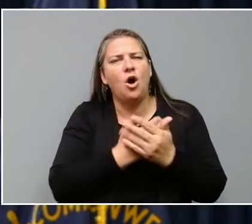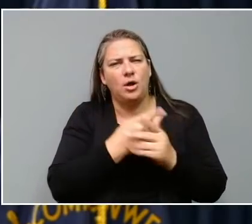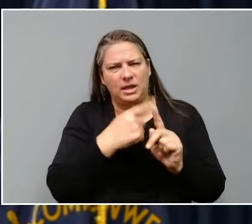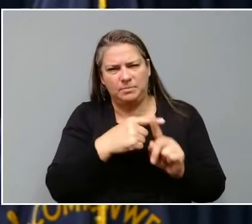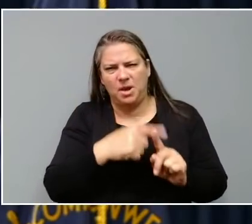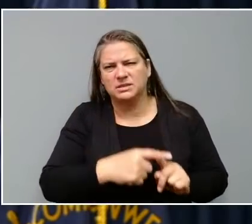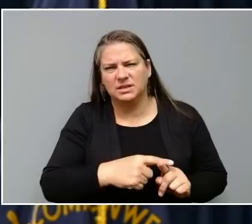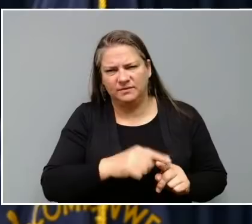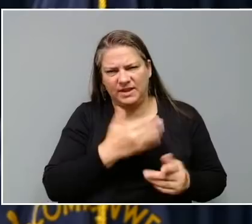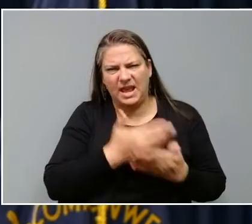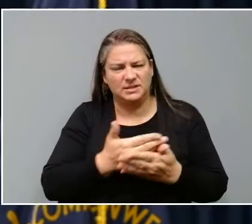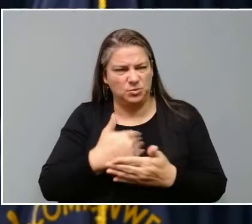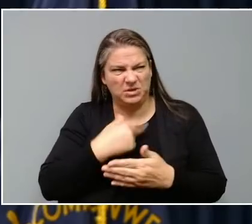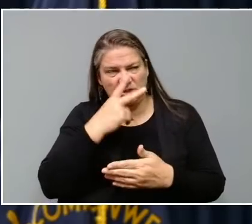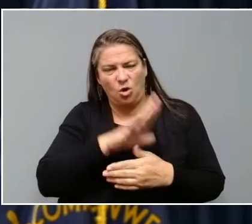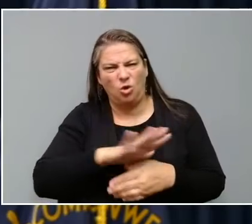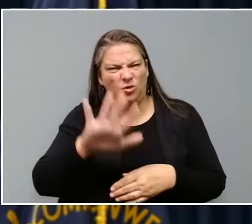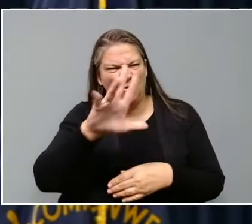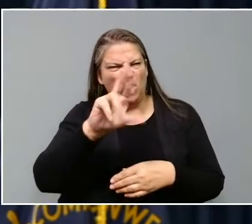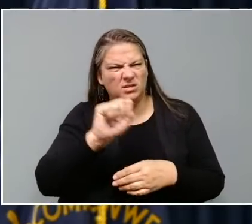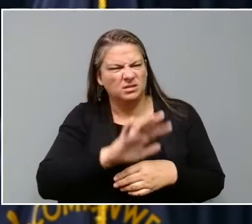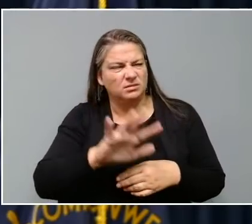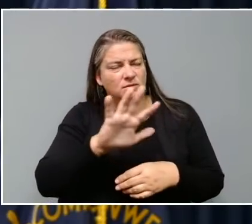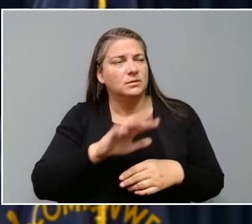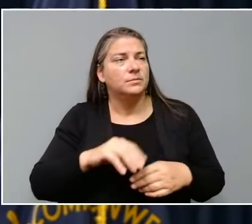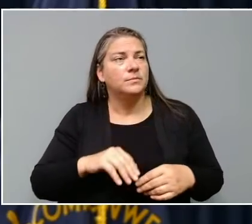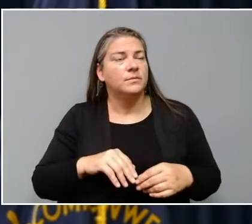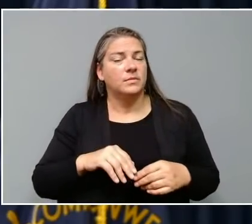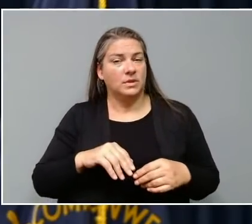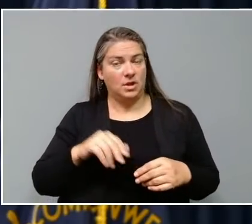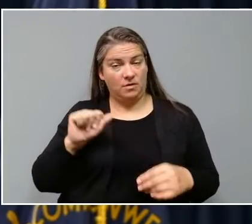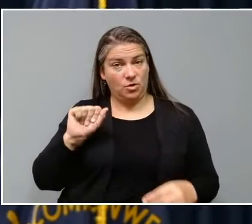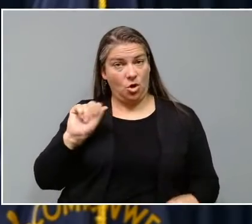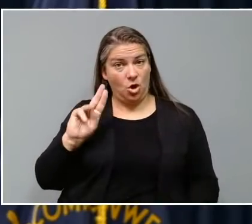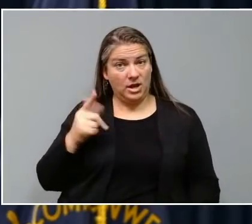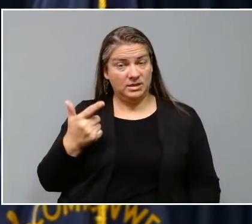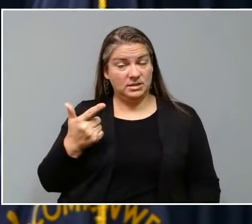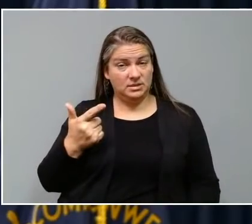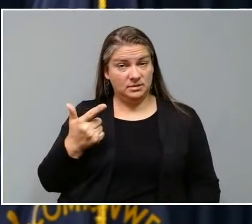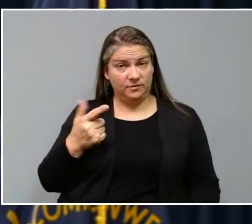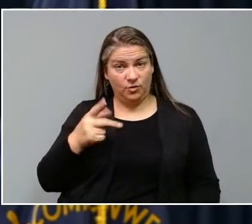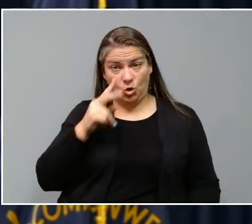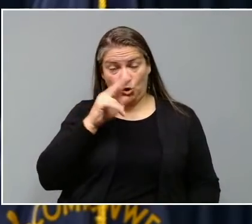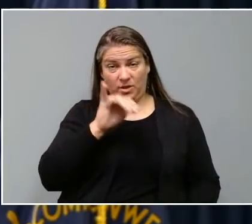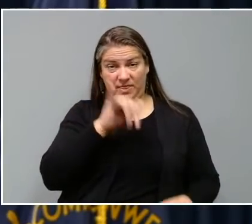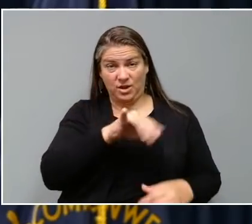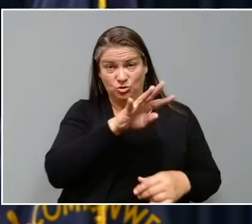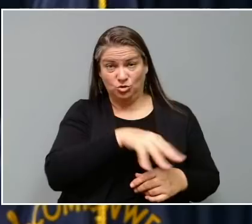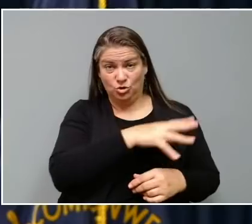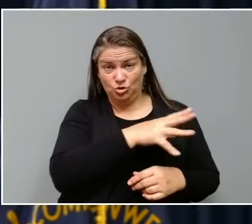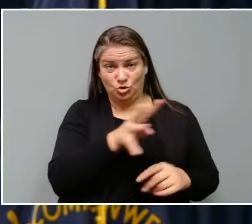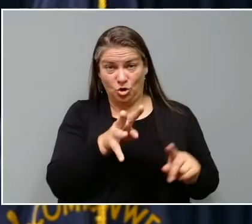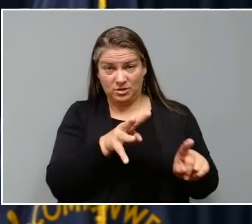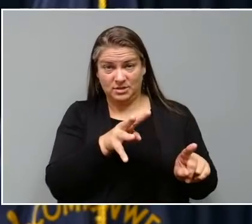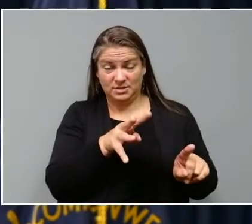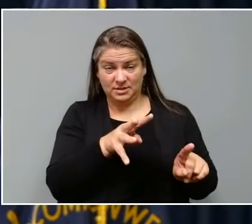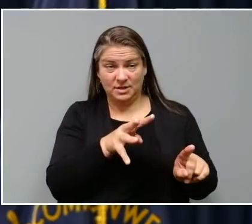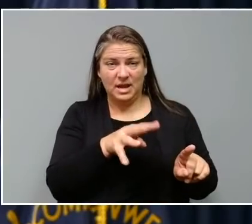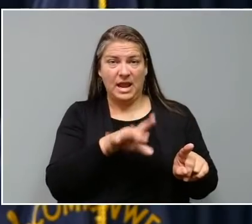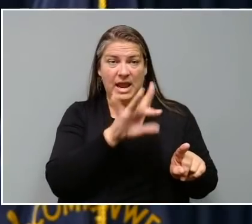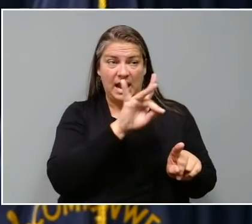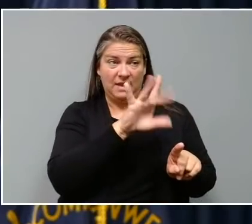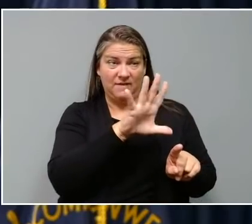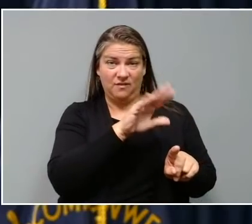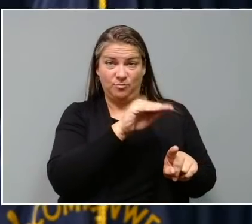seeing nationwide. I can tell you, as of August, if you looked at that same chart, easily 85%